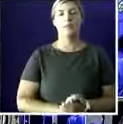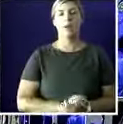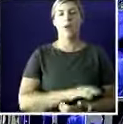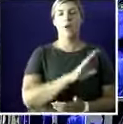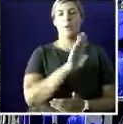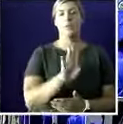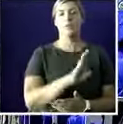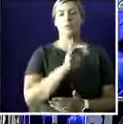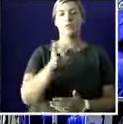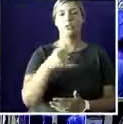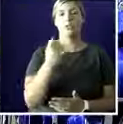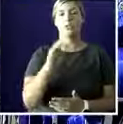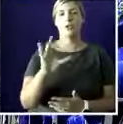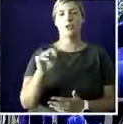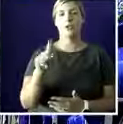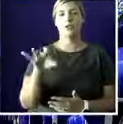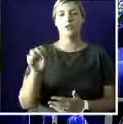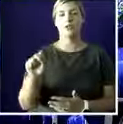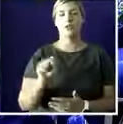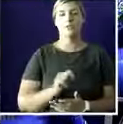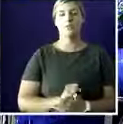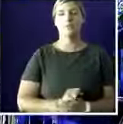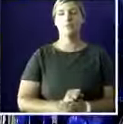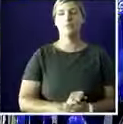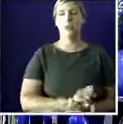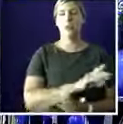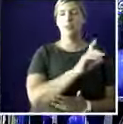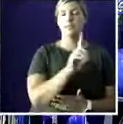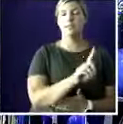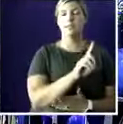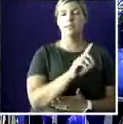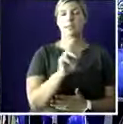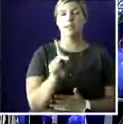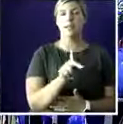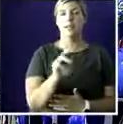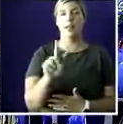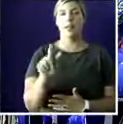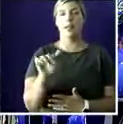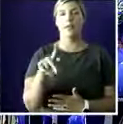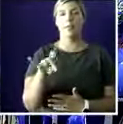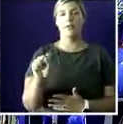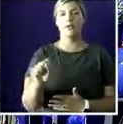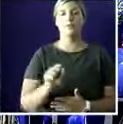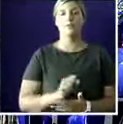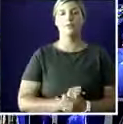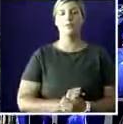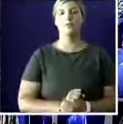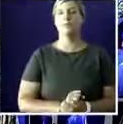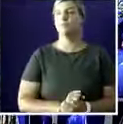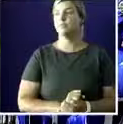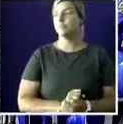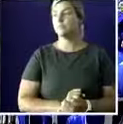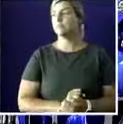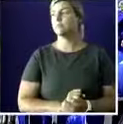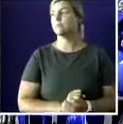Brendan Jesse Curtis. Dylan Kent Blowers.